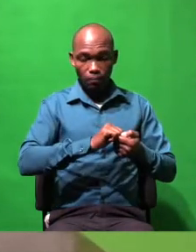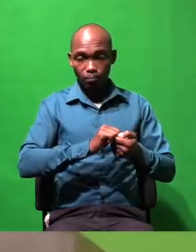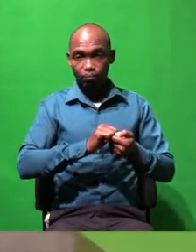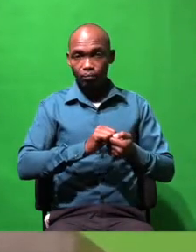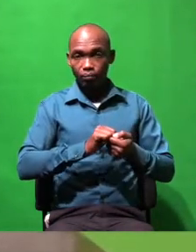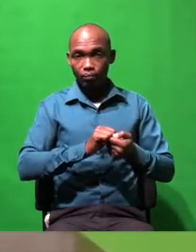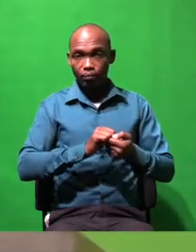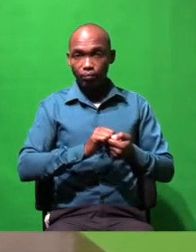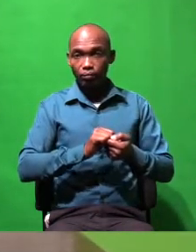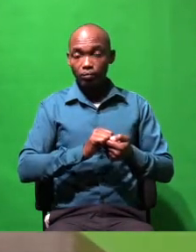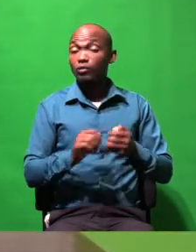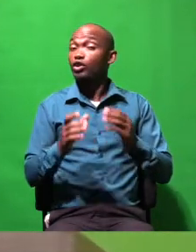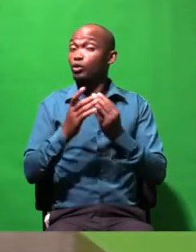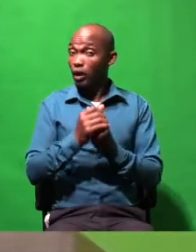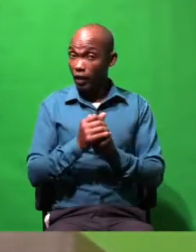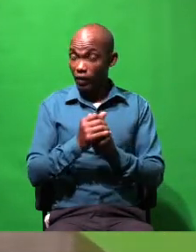we together, class?